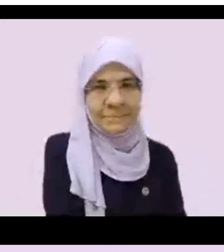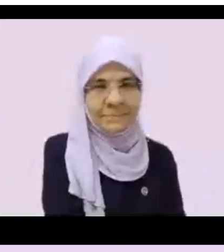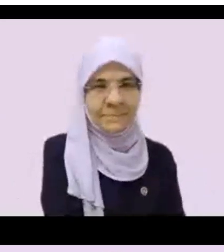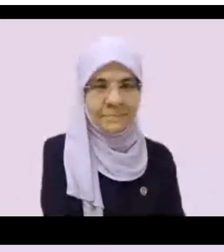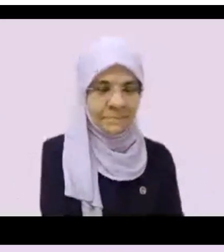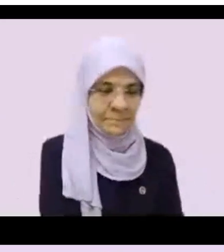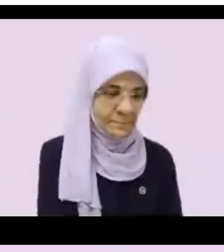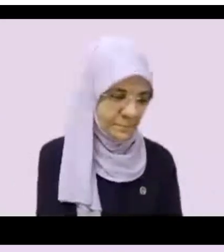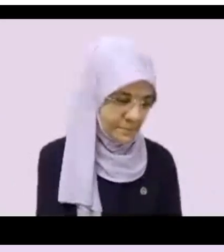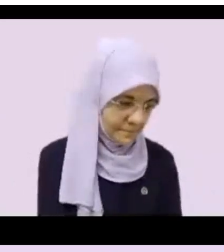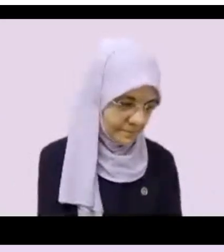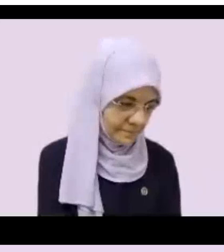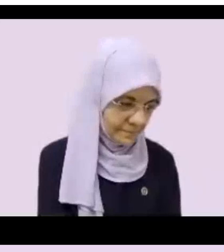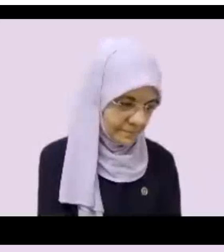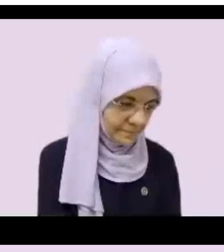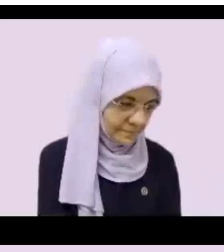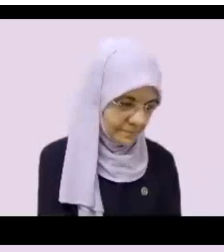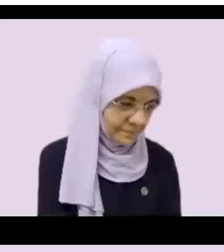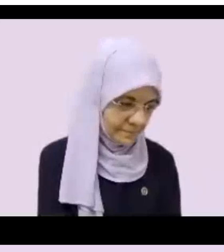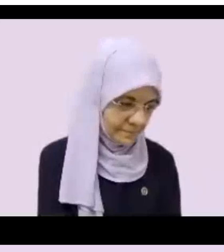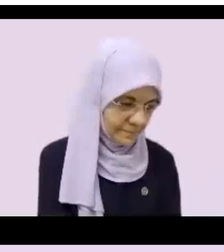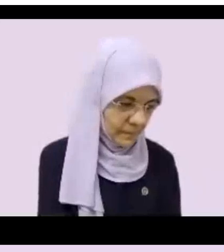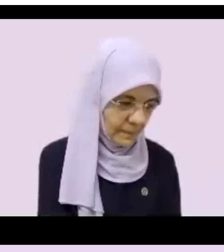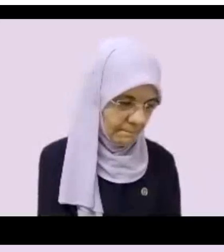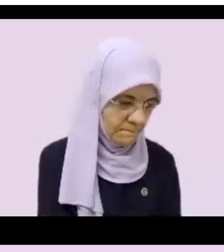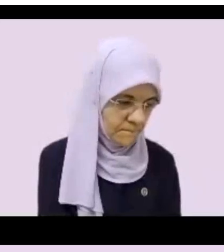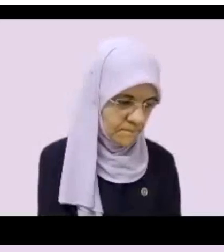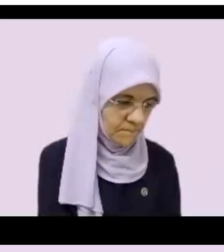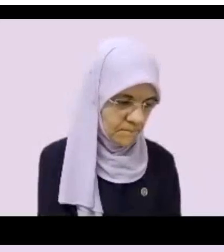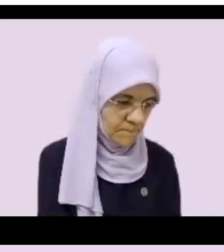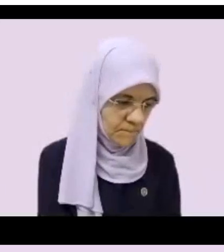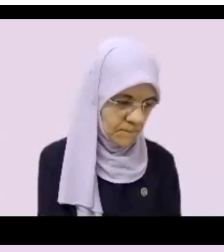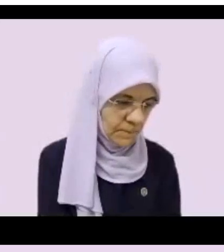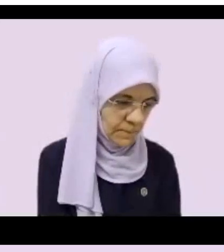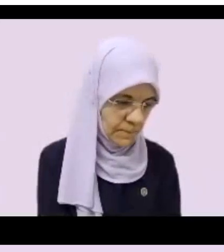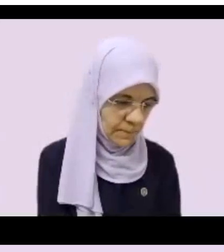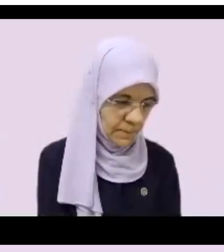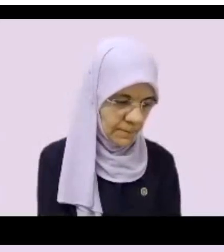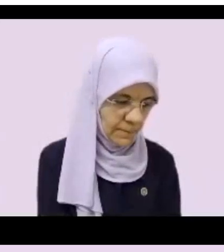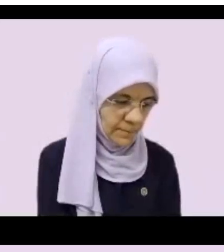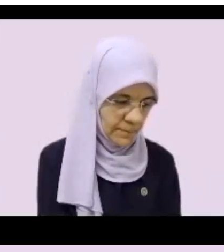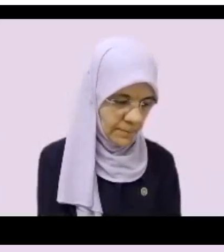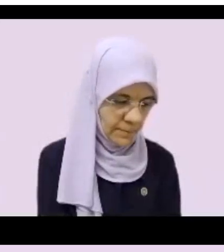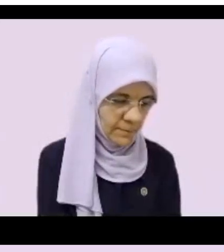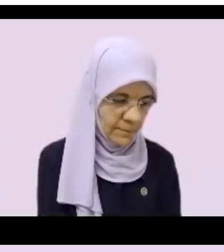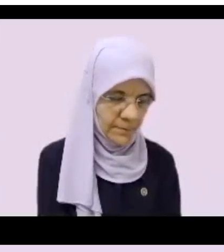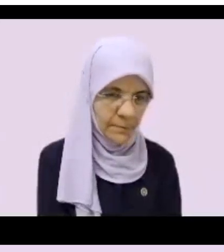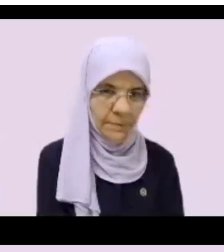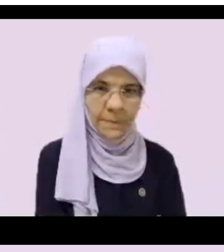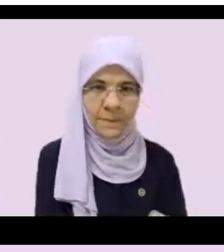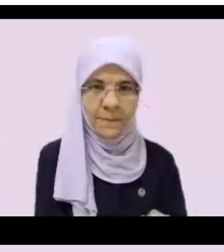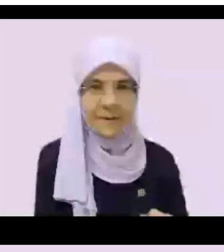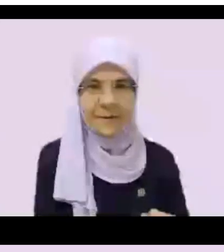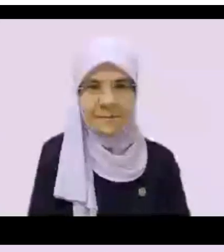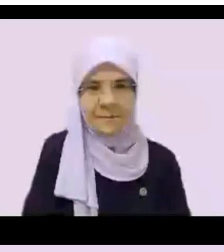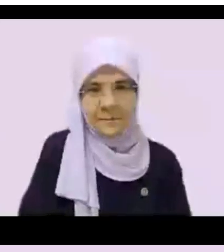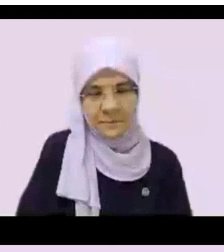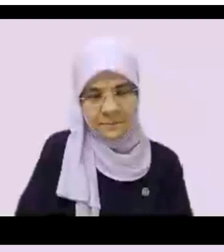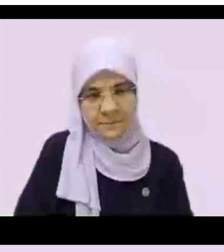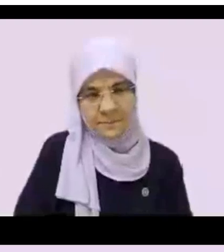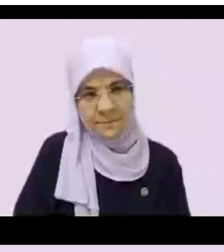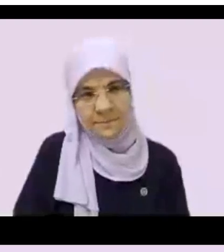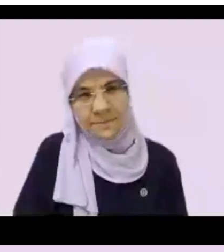a negative thing? I certainly feel the responsibility, and especially since